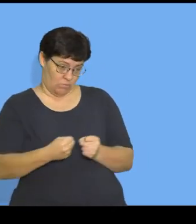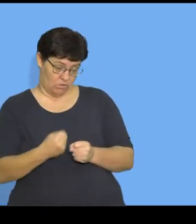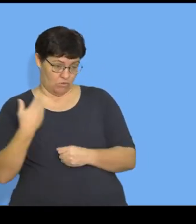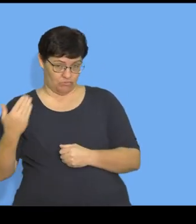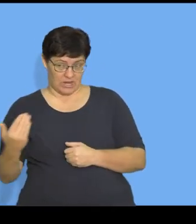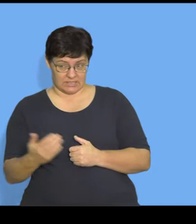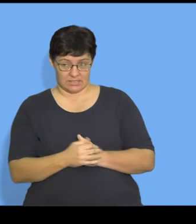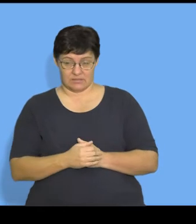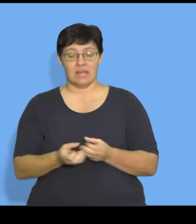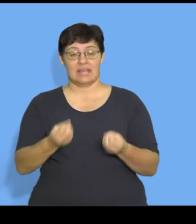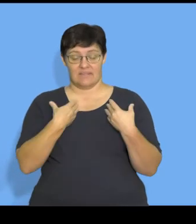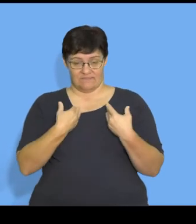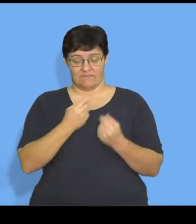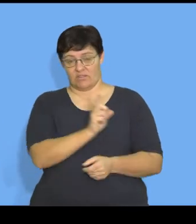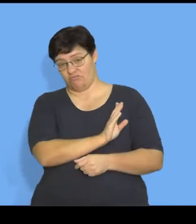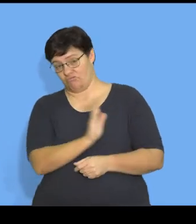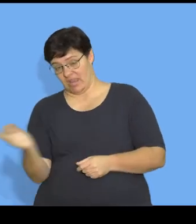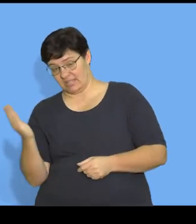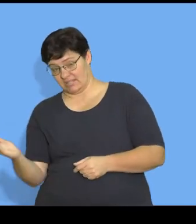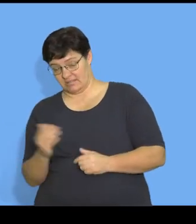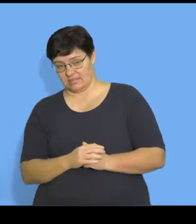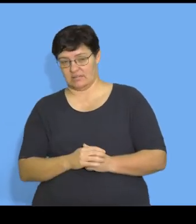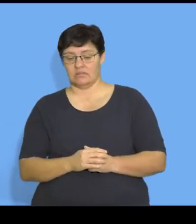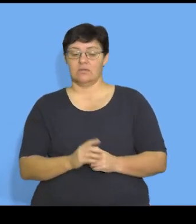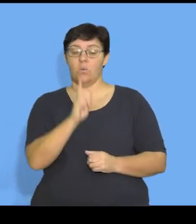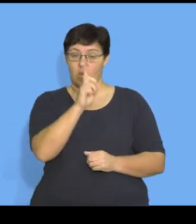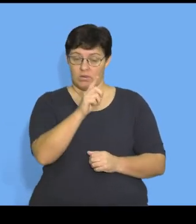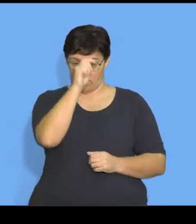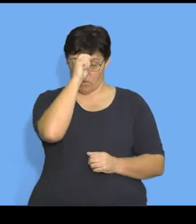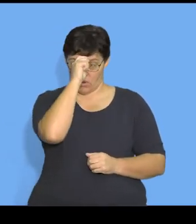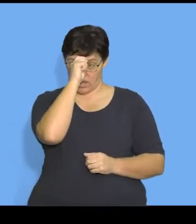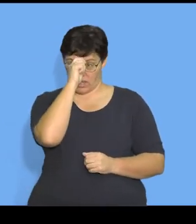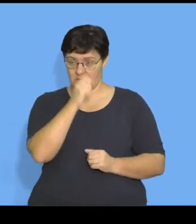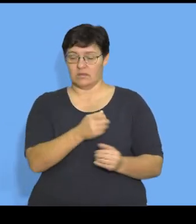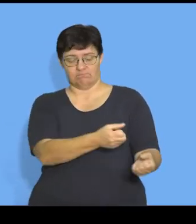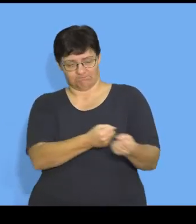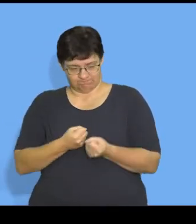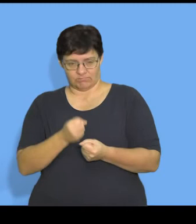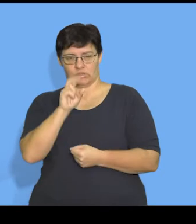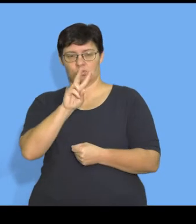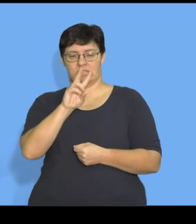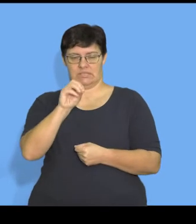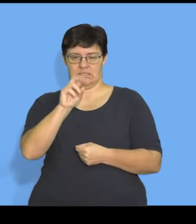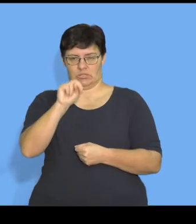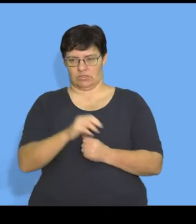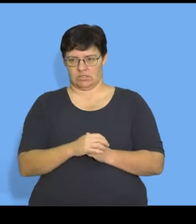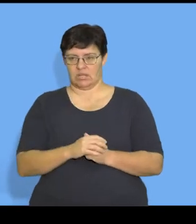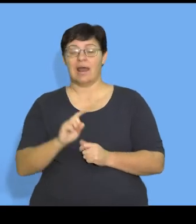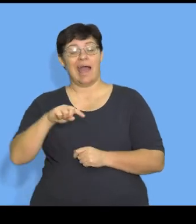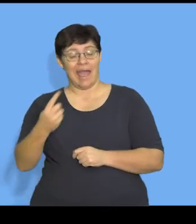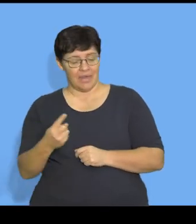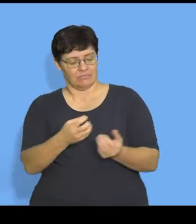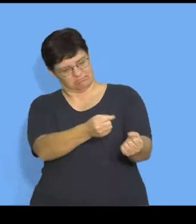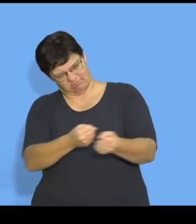you direction. One boy pulls with a force of 20, and his friend pulls with a force